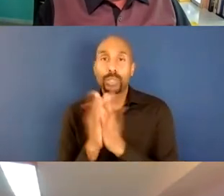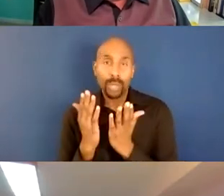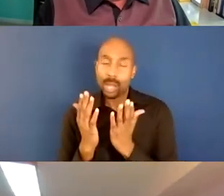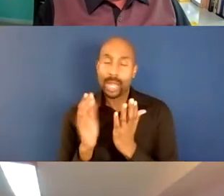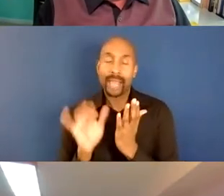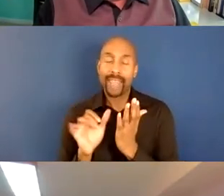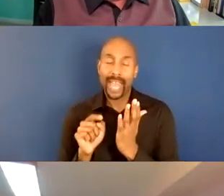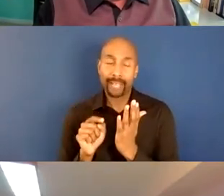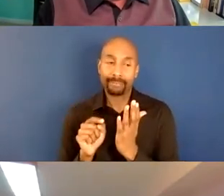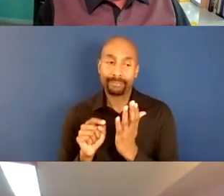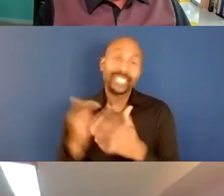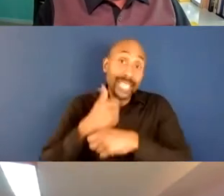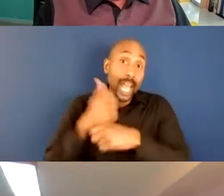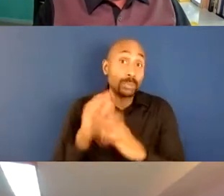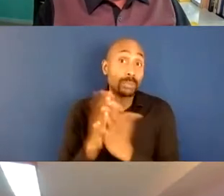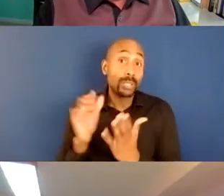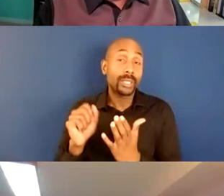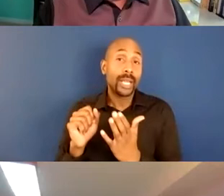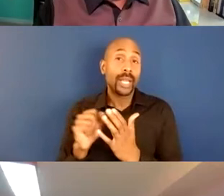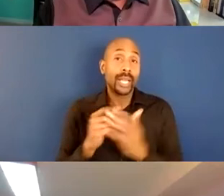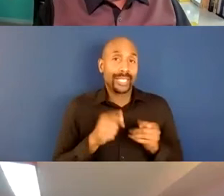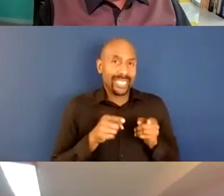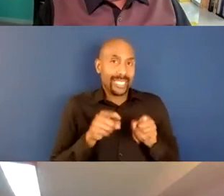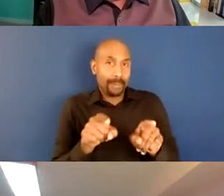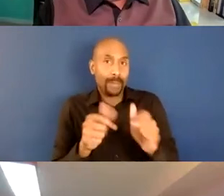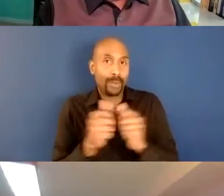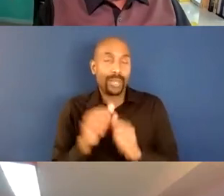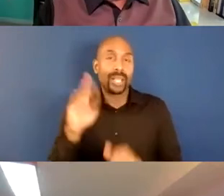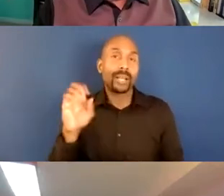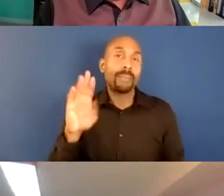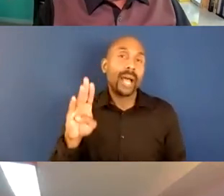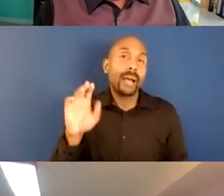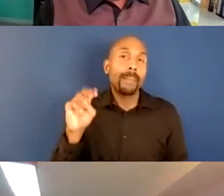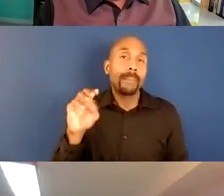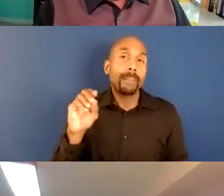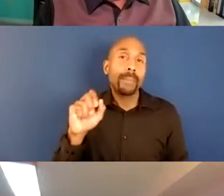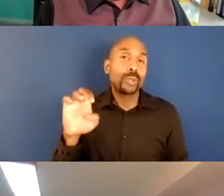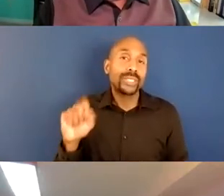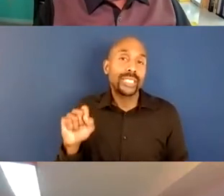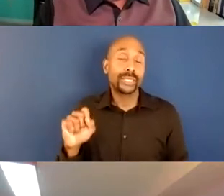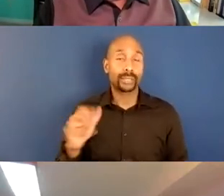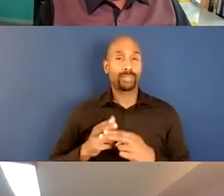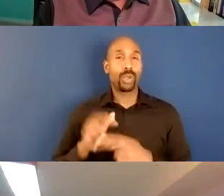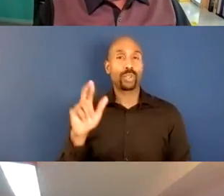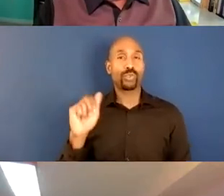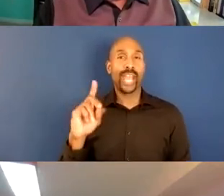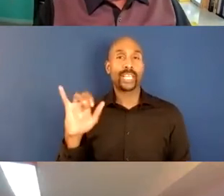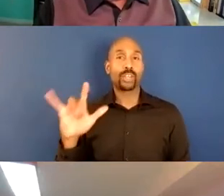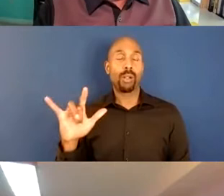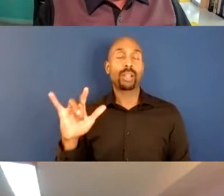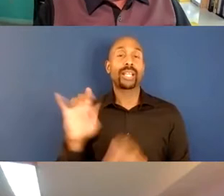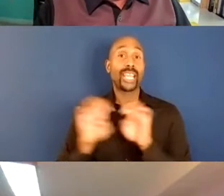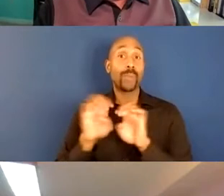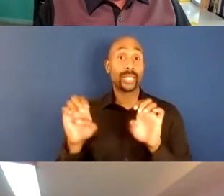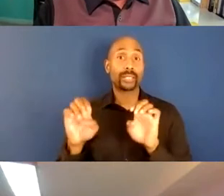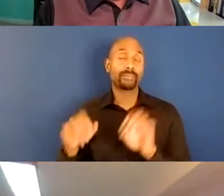know, I'm using an algebra text in conjunction with Bob Moses's Radical Equations, which talks about